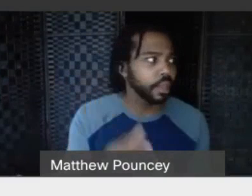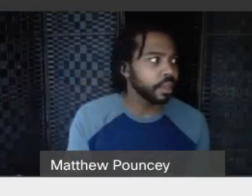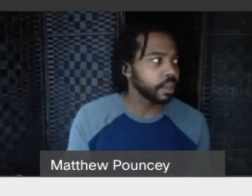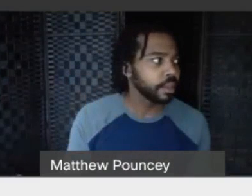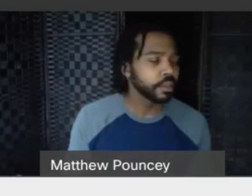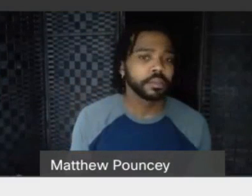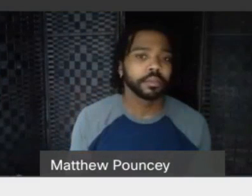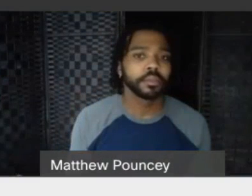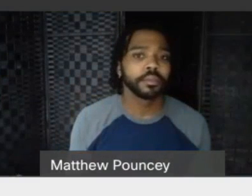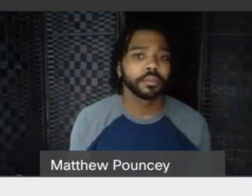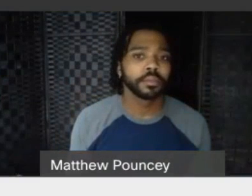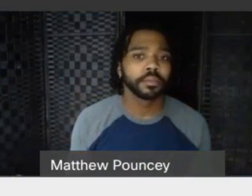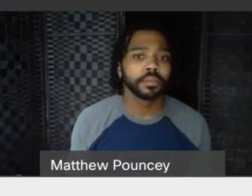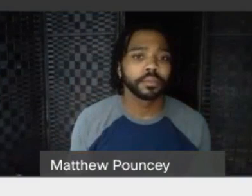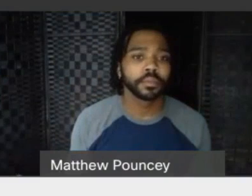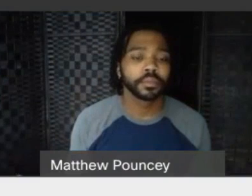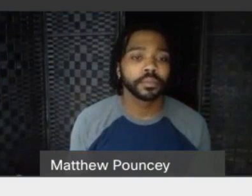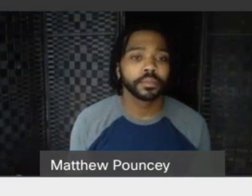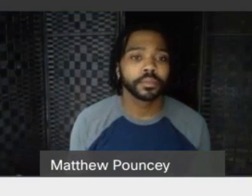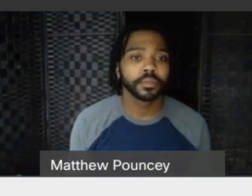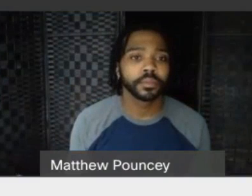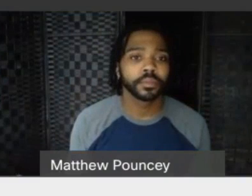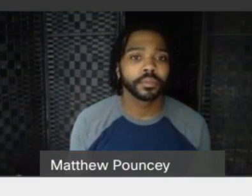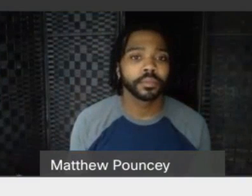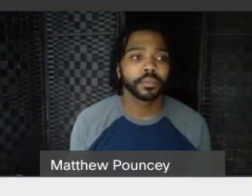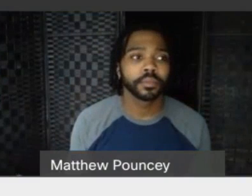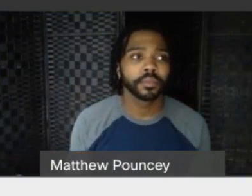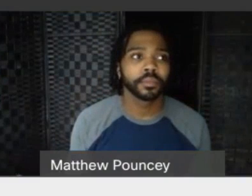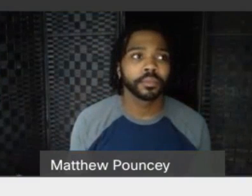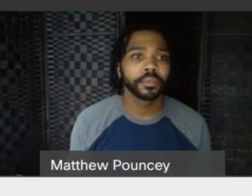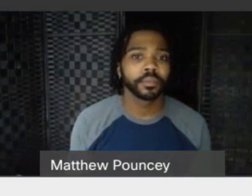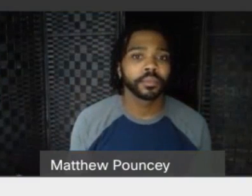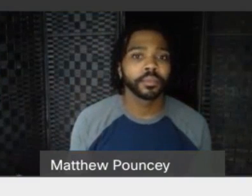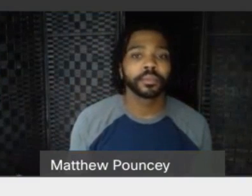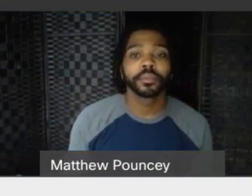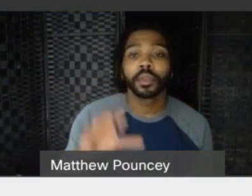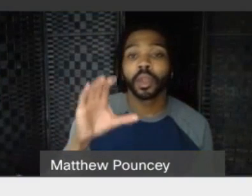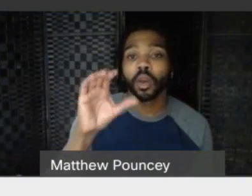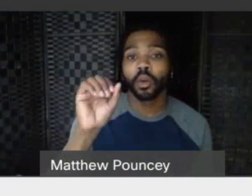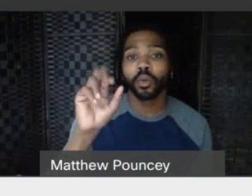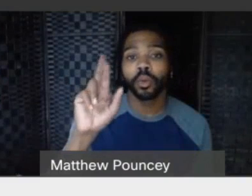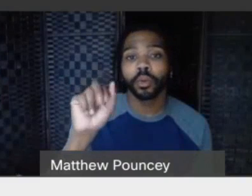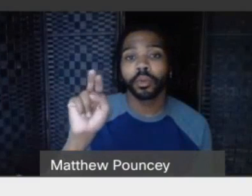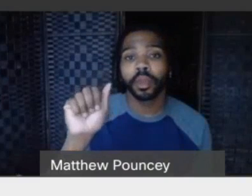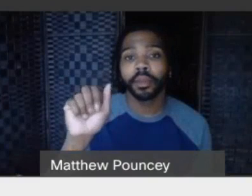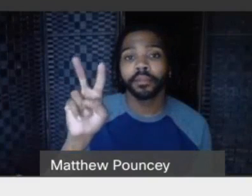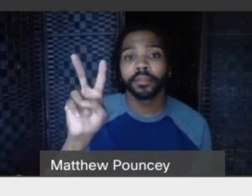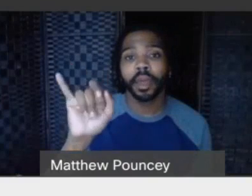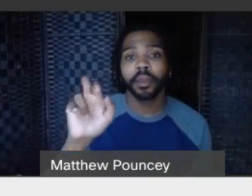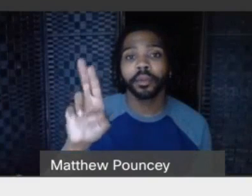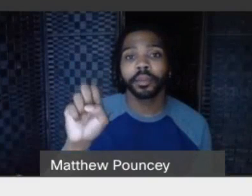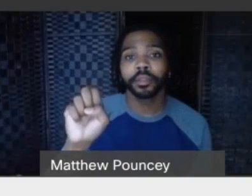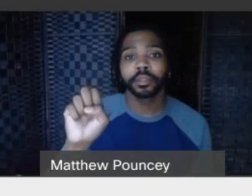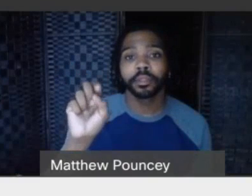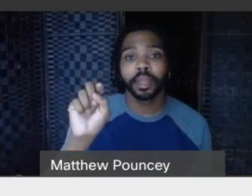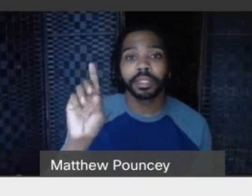And that's, you know, I direct people here all the time, but the coronavirus.dc.gov website provides up to